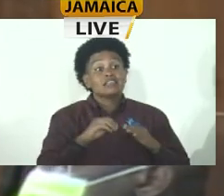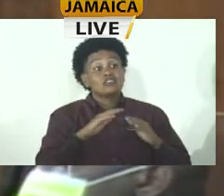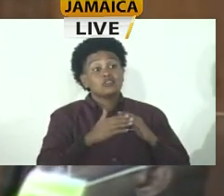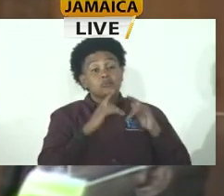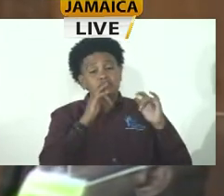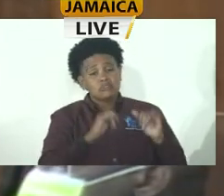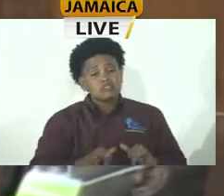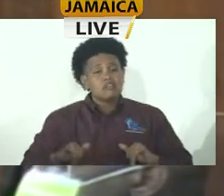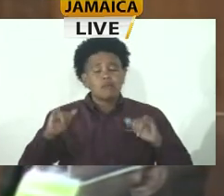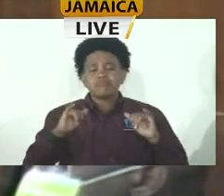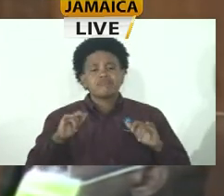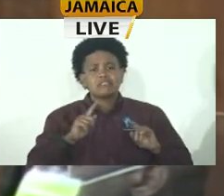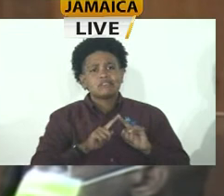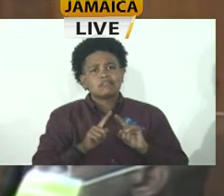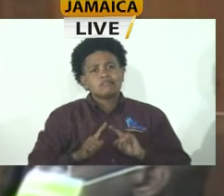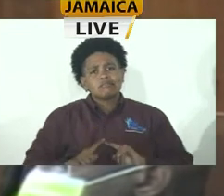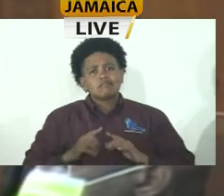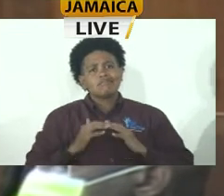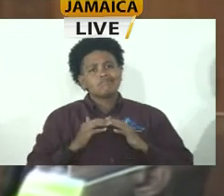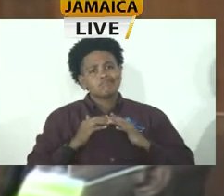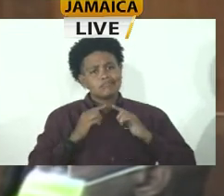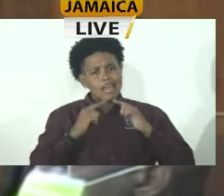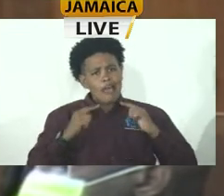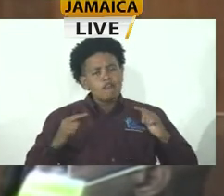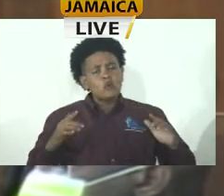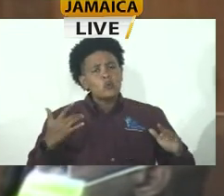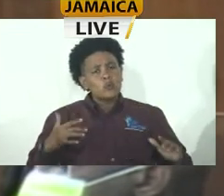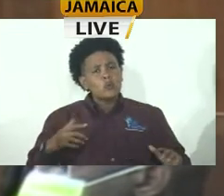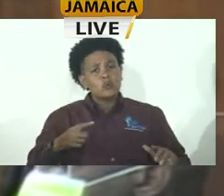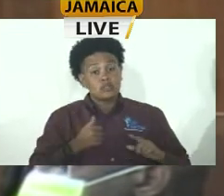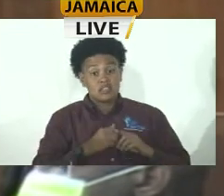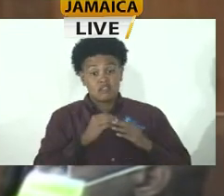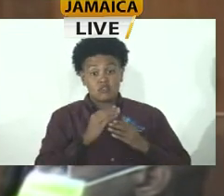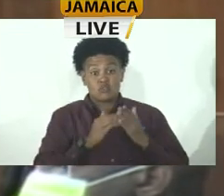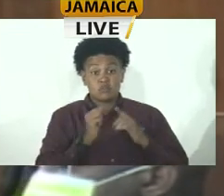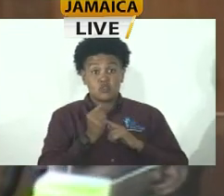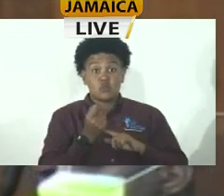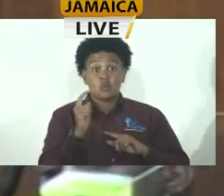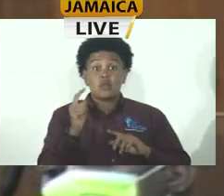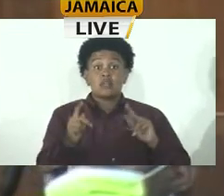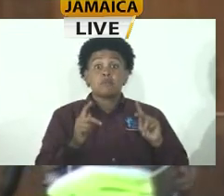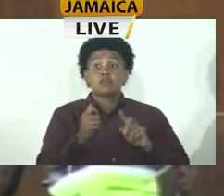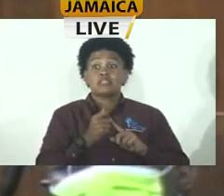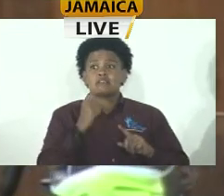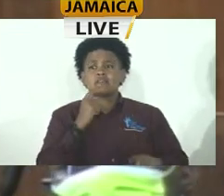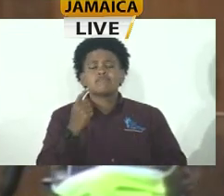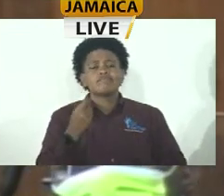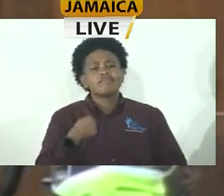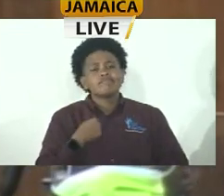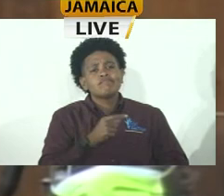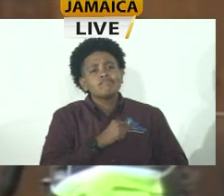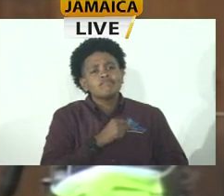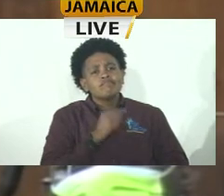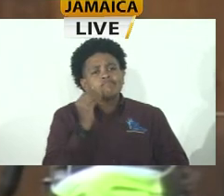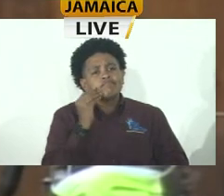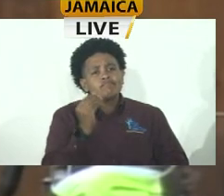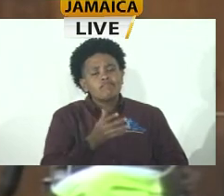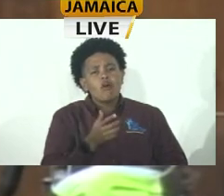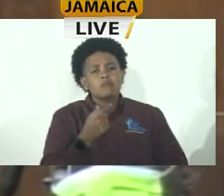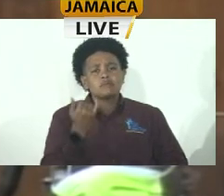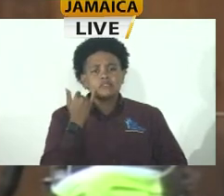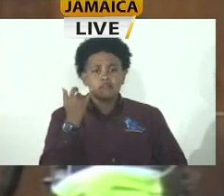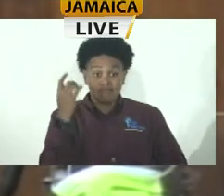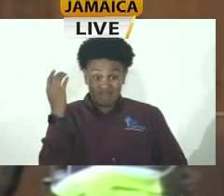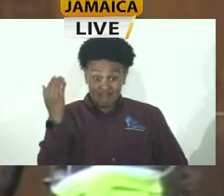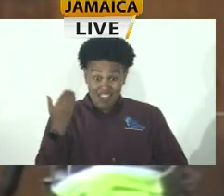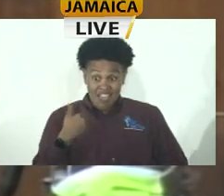as another and in some cases madam speaker when the person pleads guilty there can be concession in